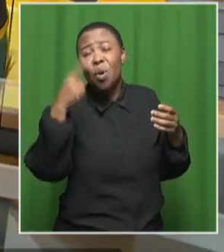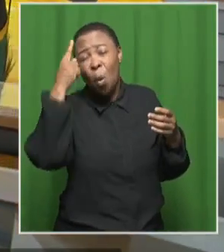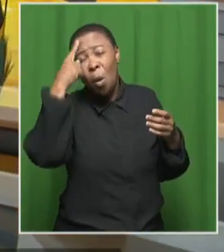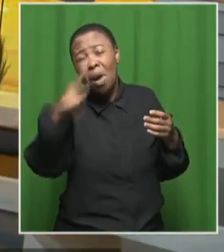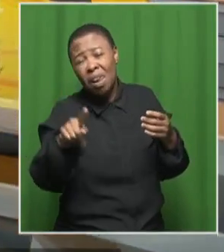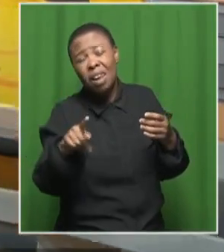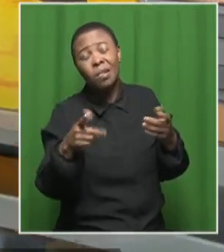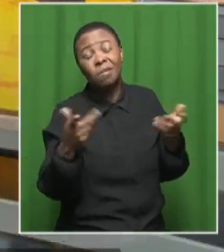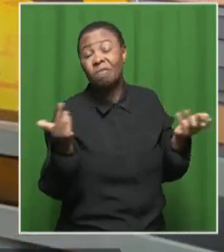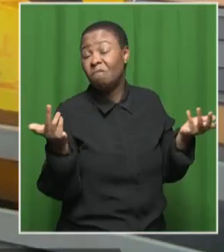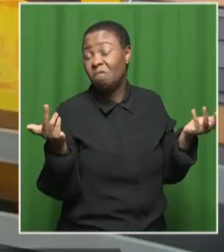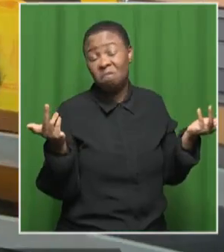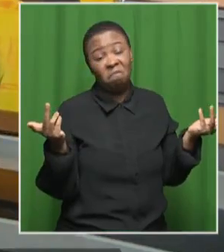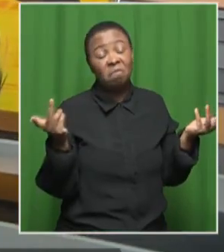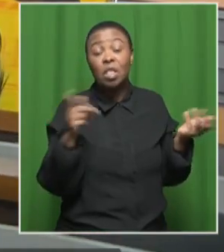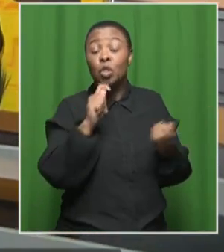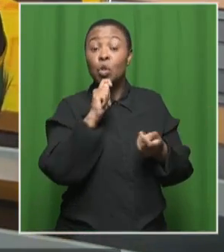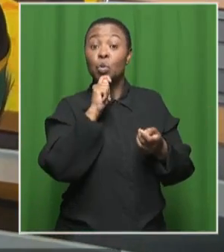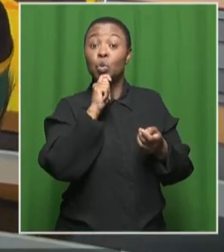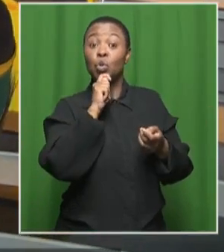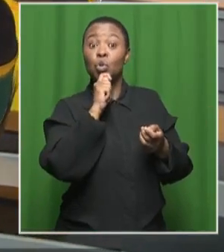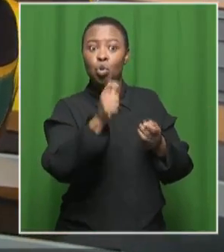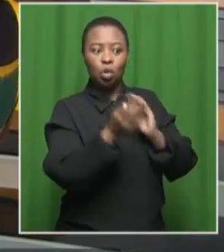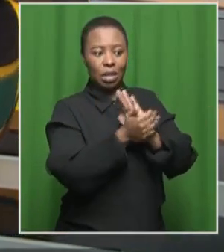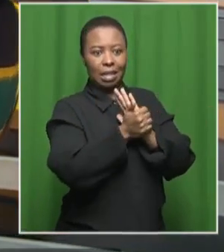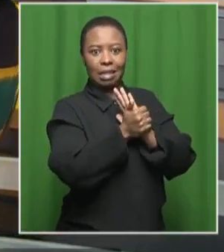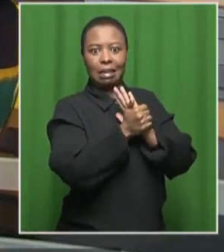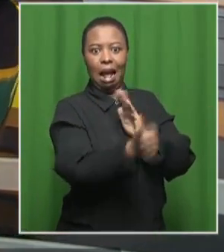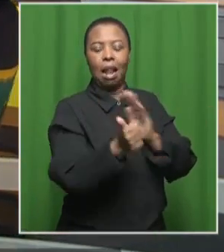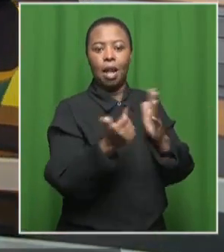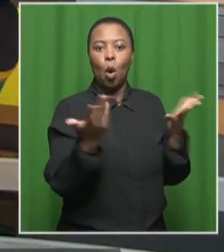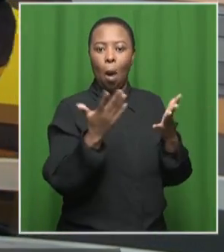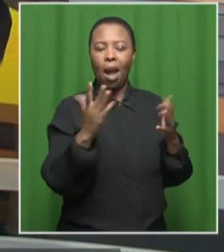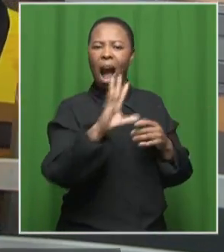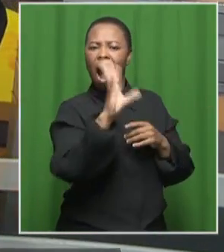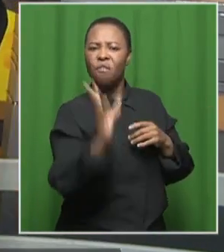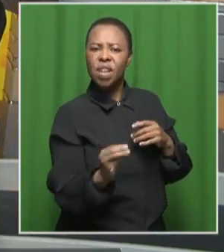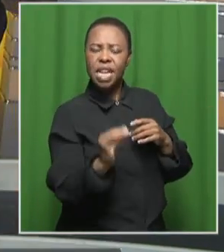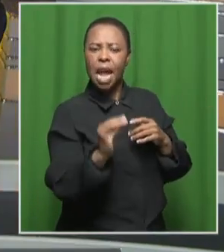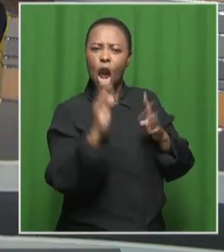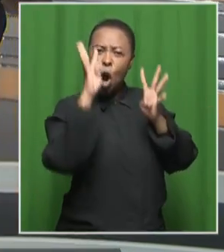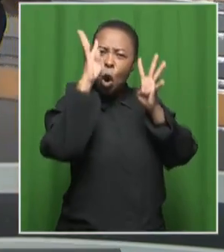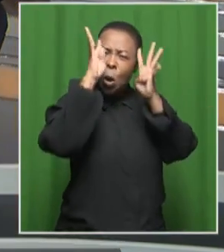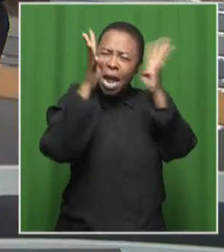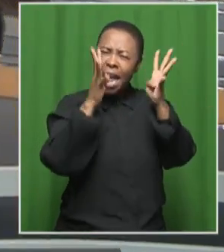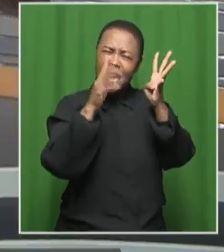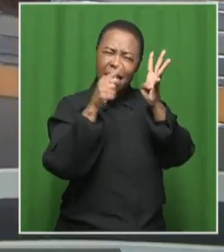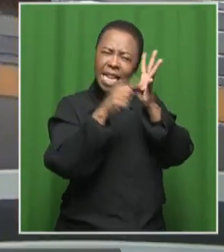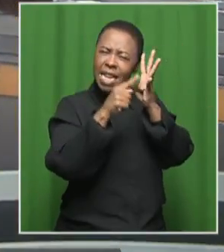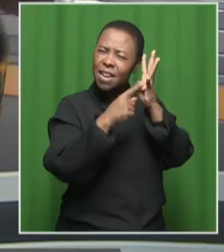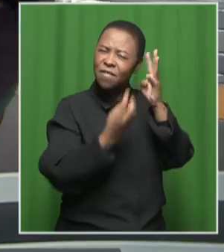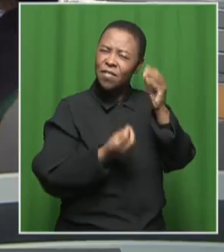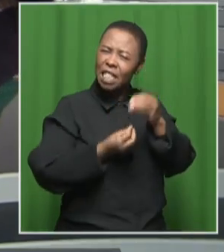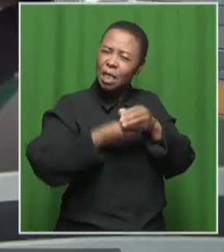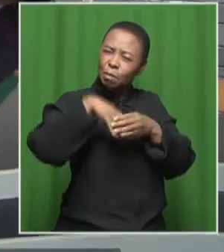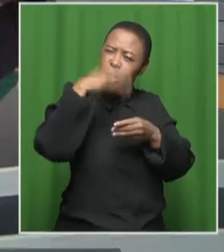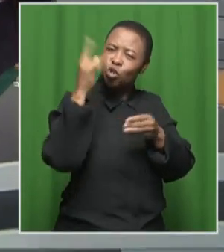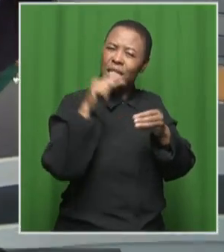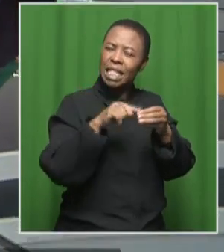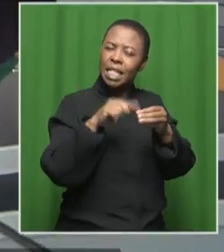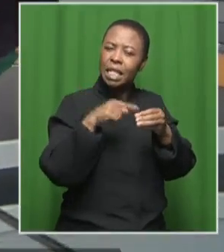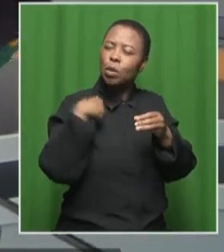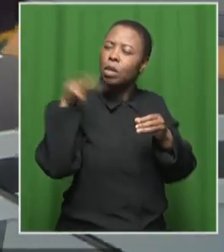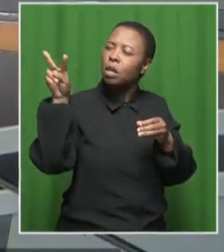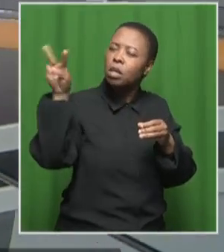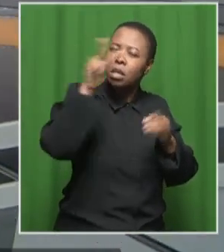this down, the true talent in Africa is the creative spirit. And that, we see it all over the